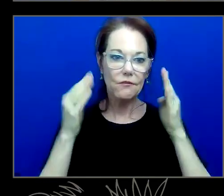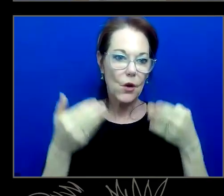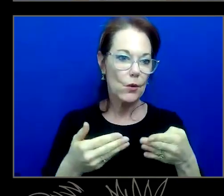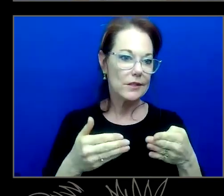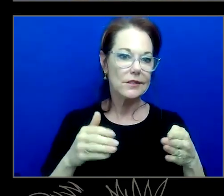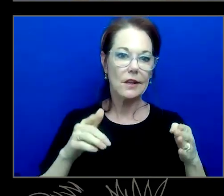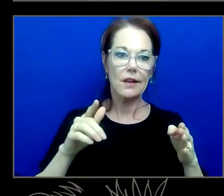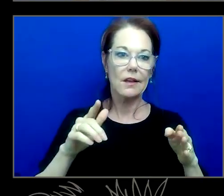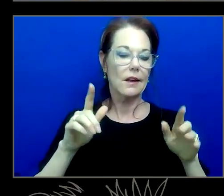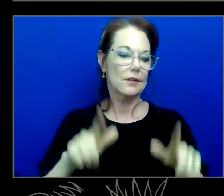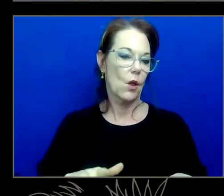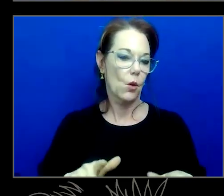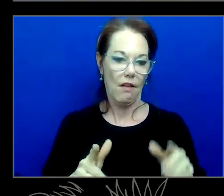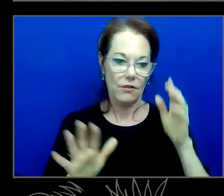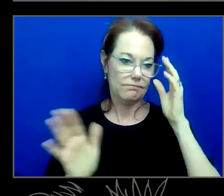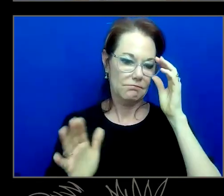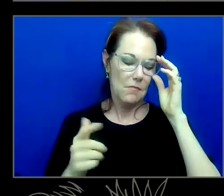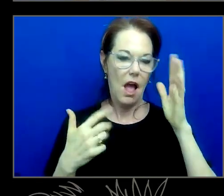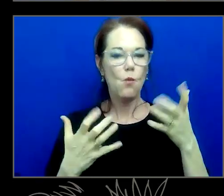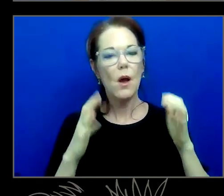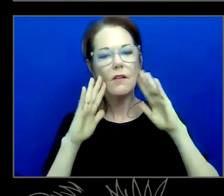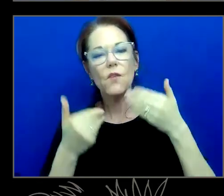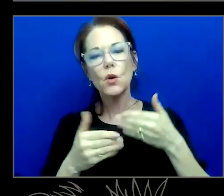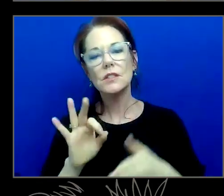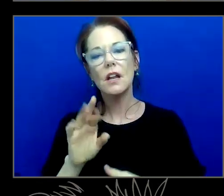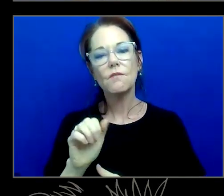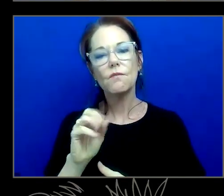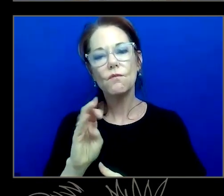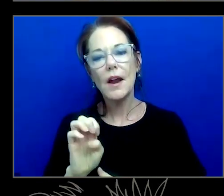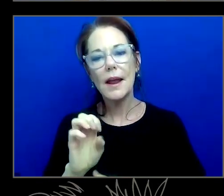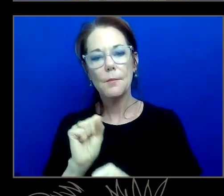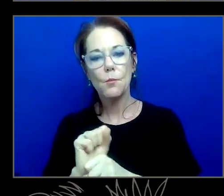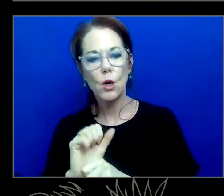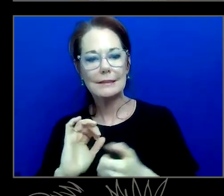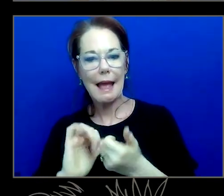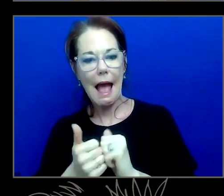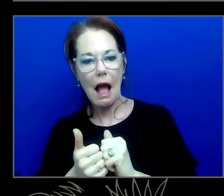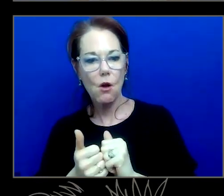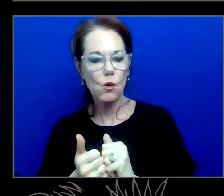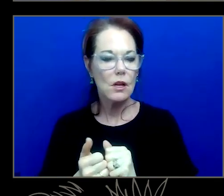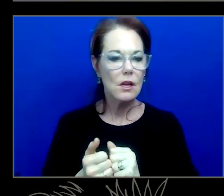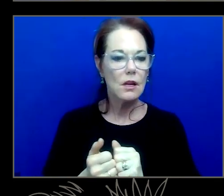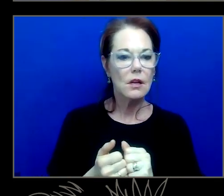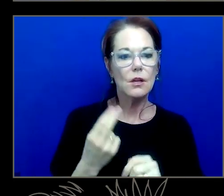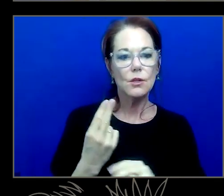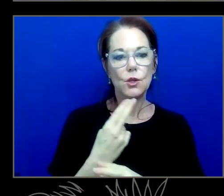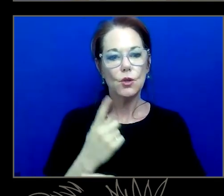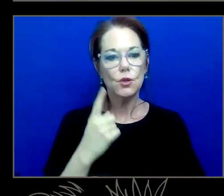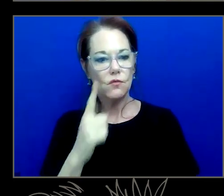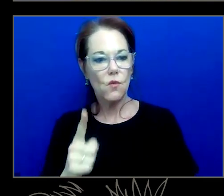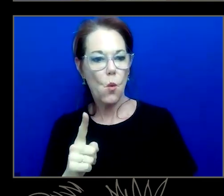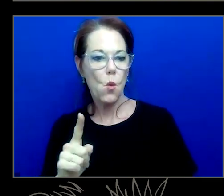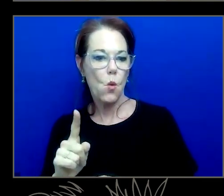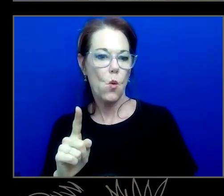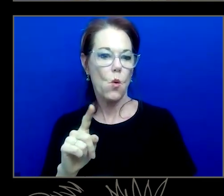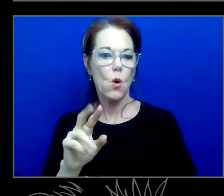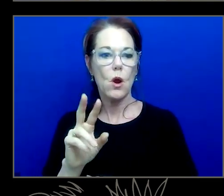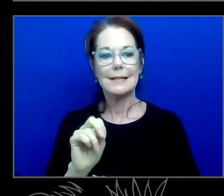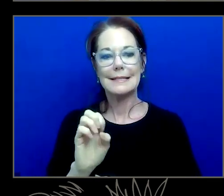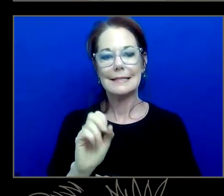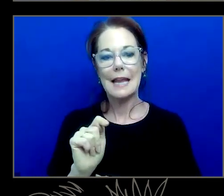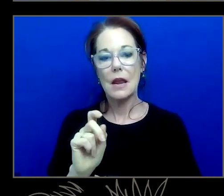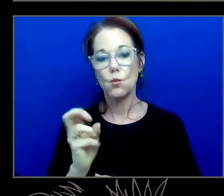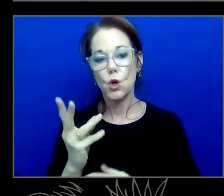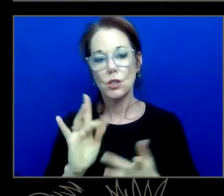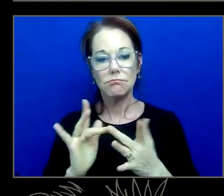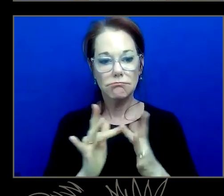talk about how frameworks have evolved to make better use of networks and web servers. We're going to think about things like network latency, round trips across the network, and why